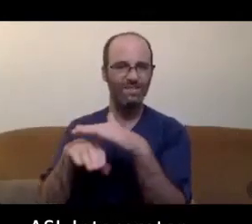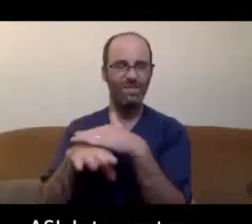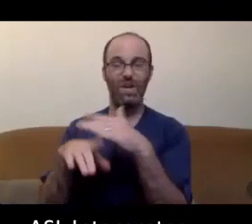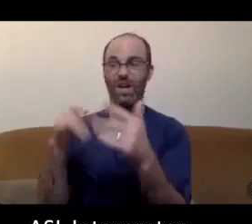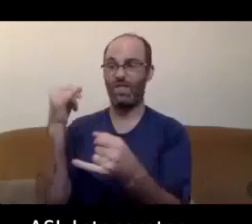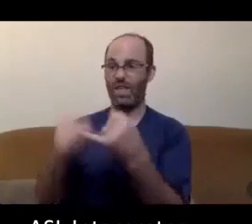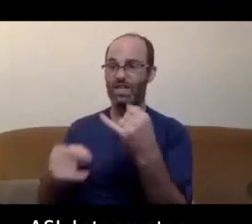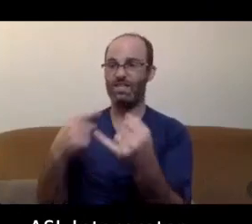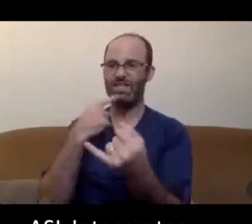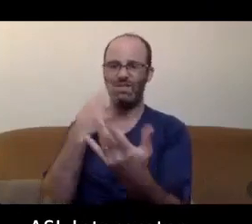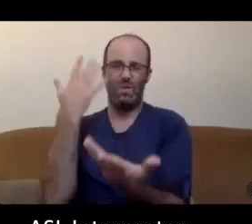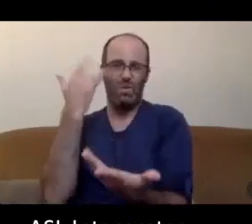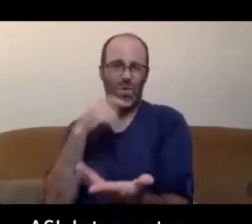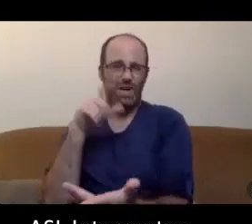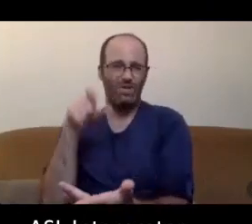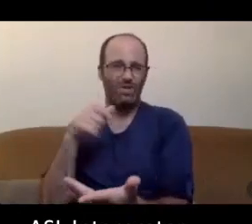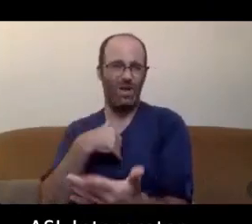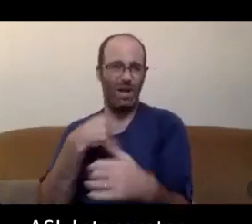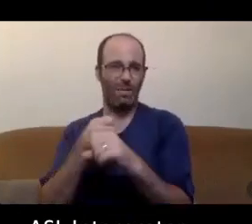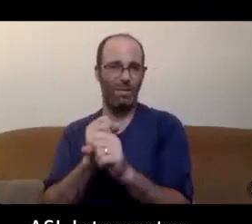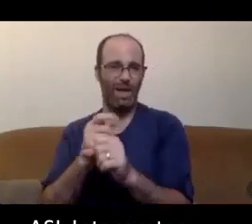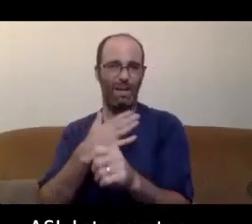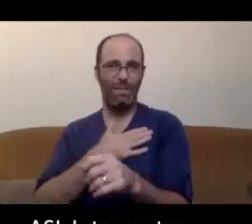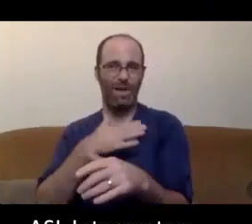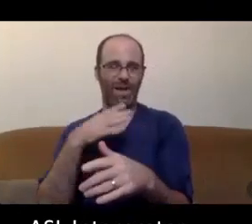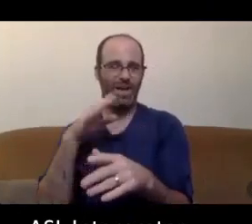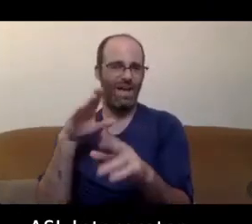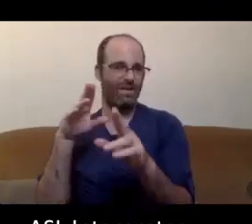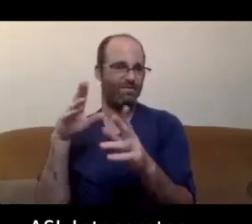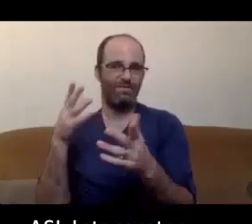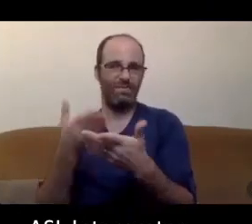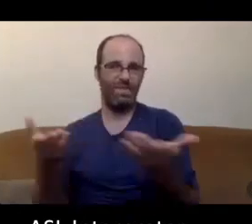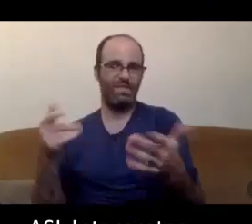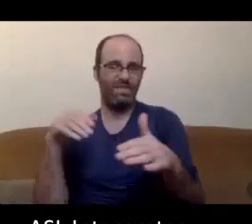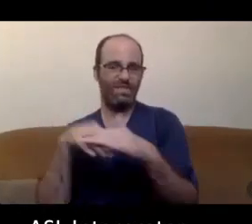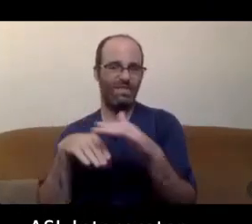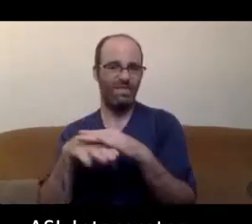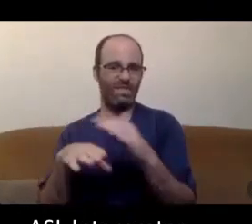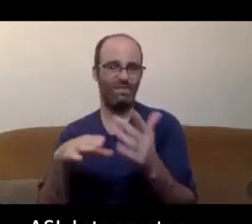accessible? Because it's the right thing to do. Mm.